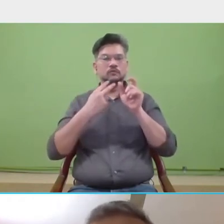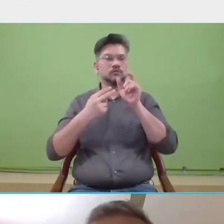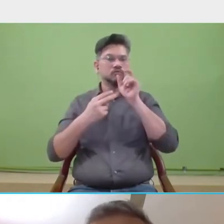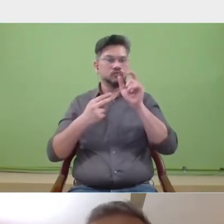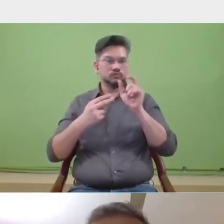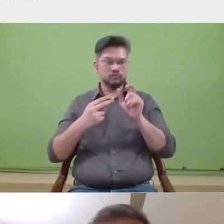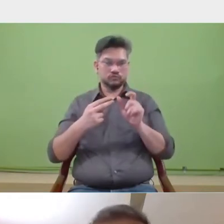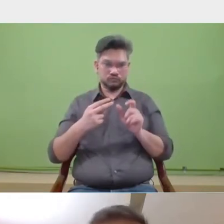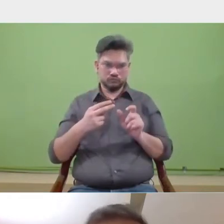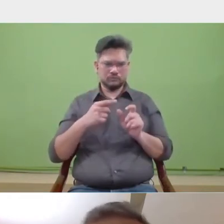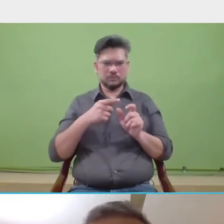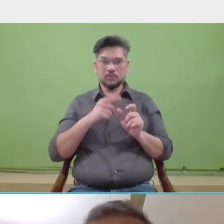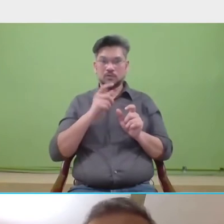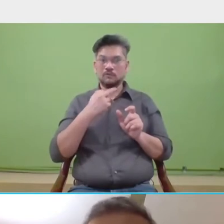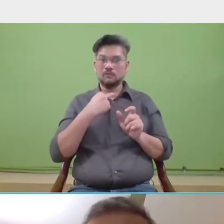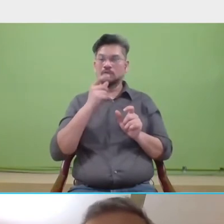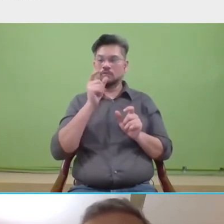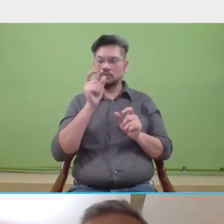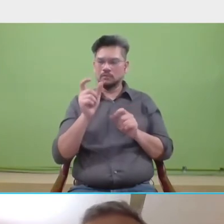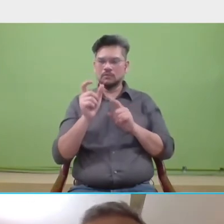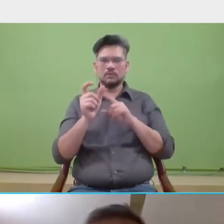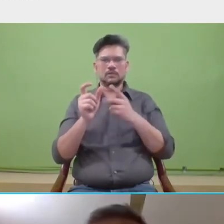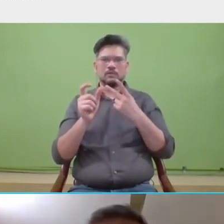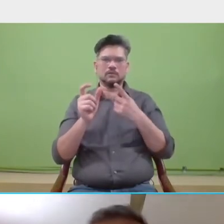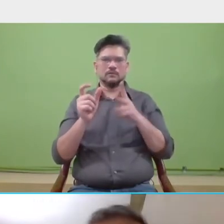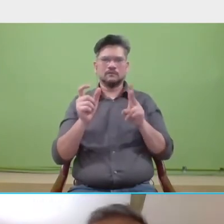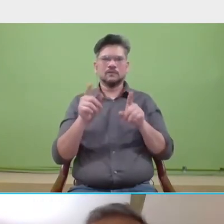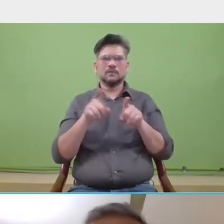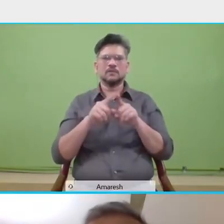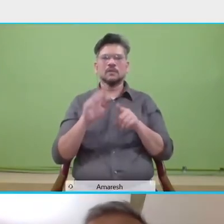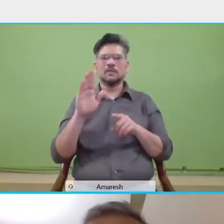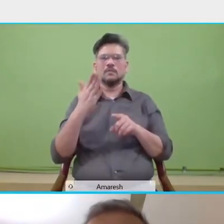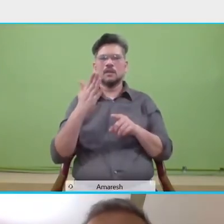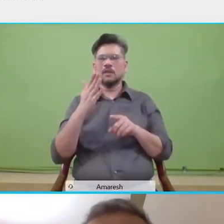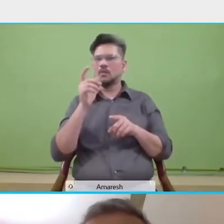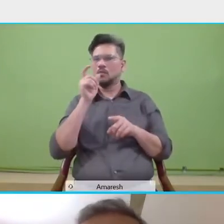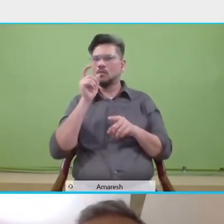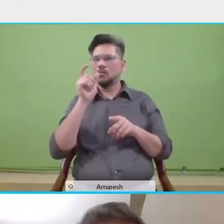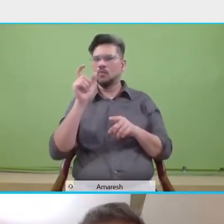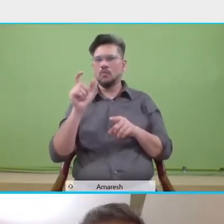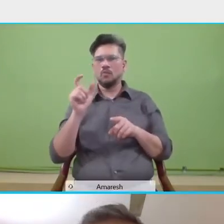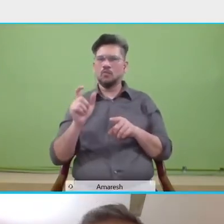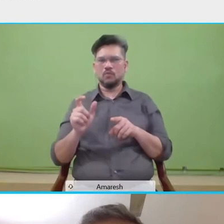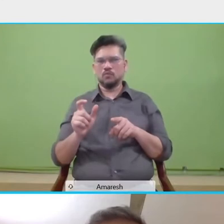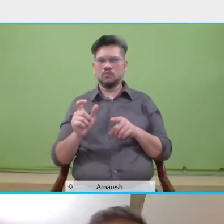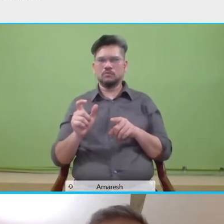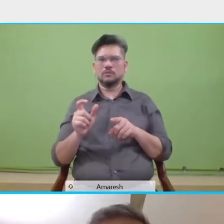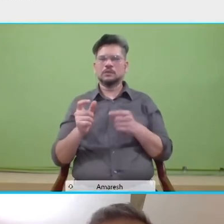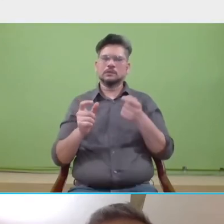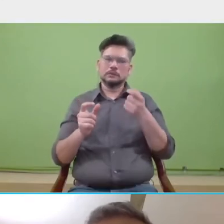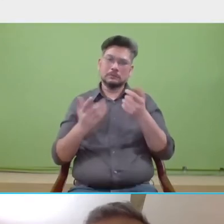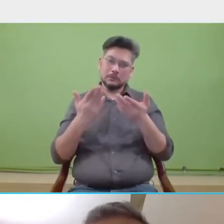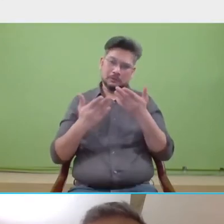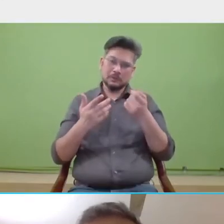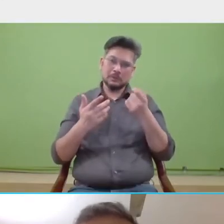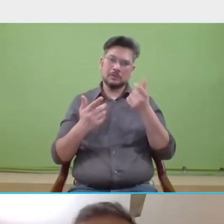if i hear tamil being spoken around me i will understand a bit of it but not everything